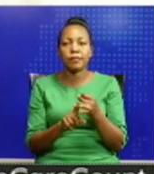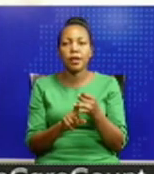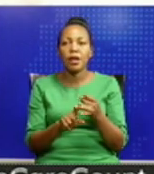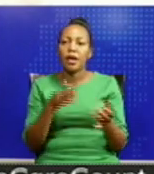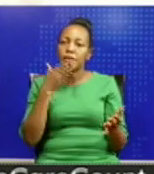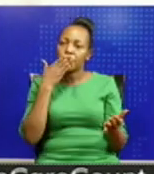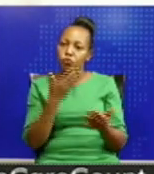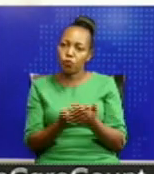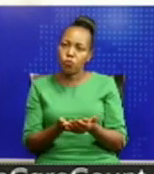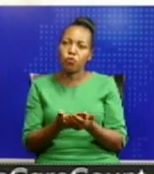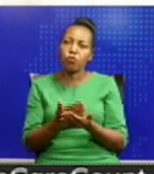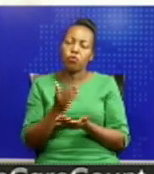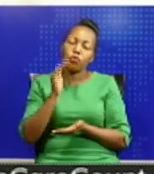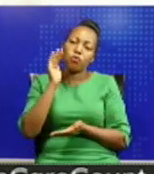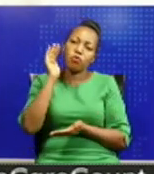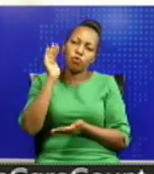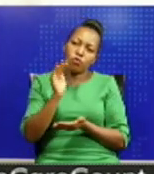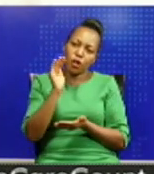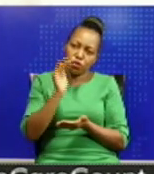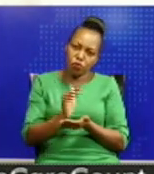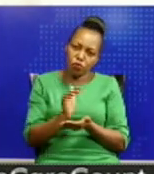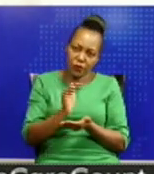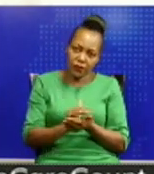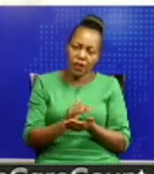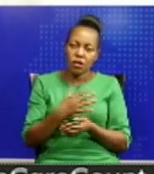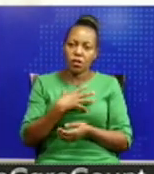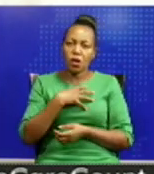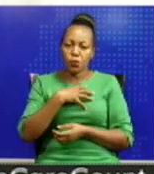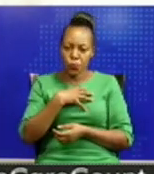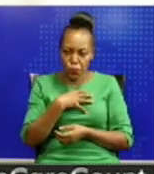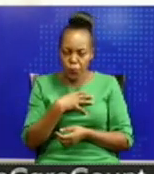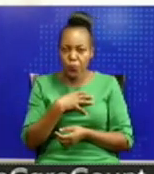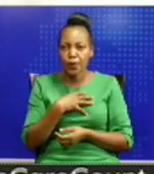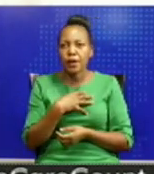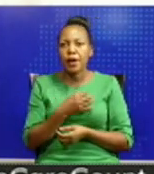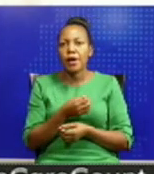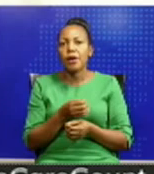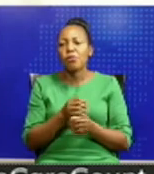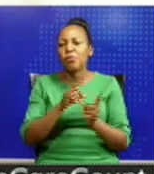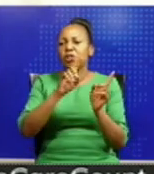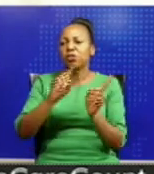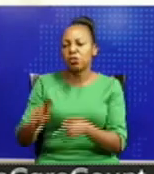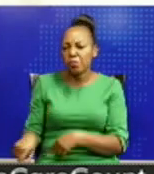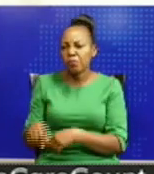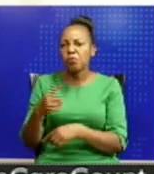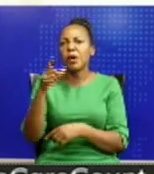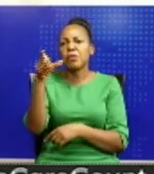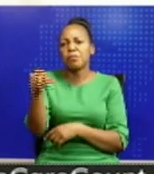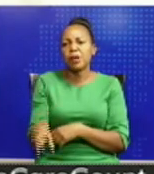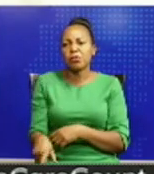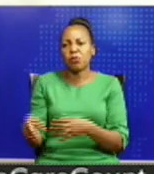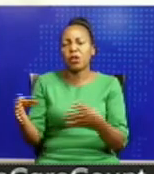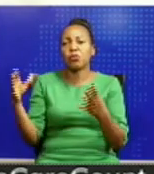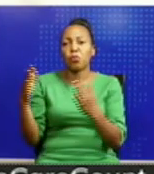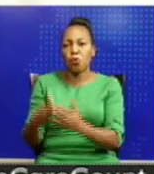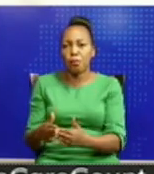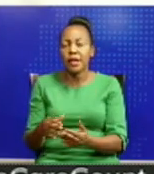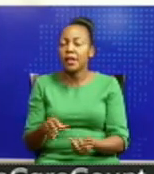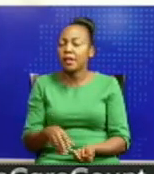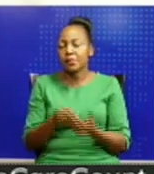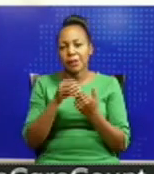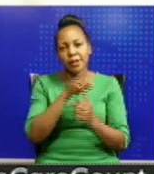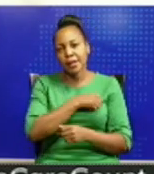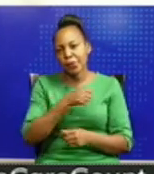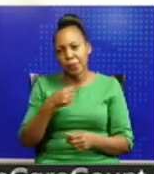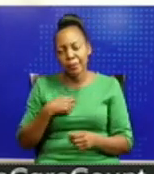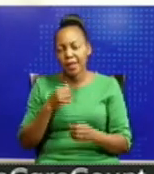it is good to reduce the amount of labor that we normally leave to only one category of people, and especially